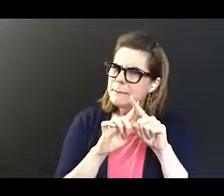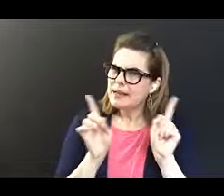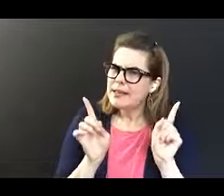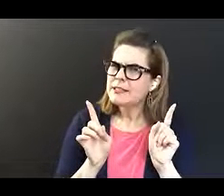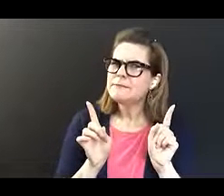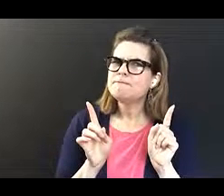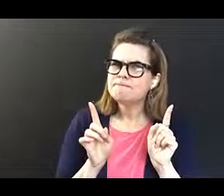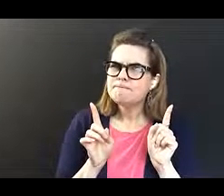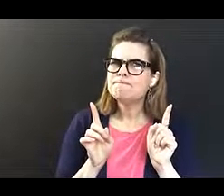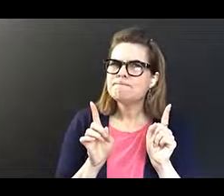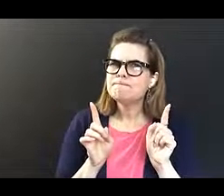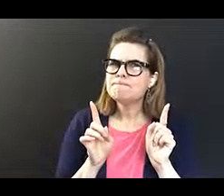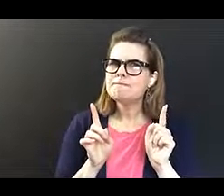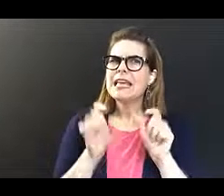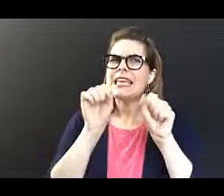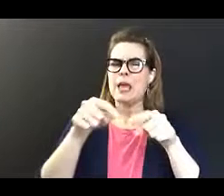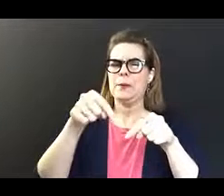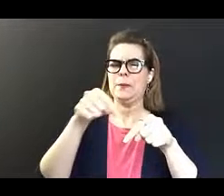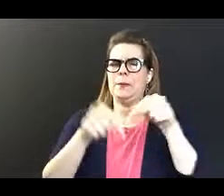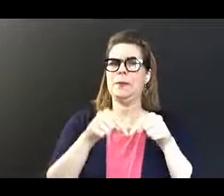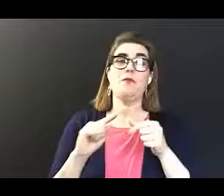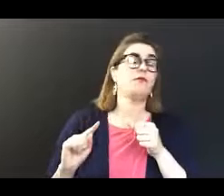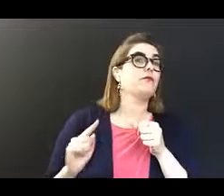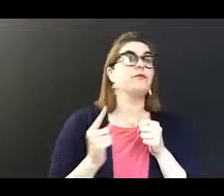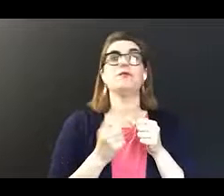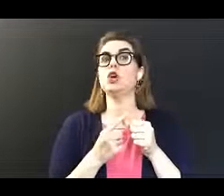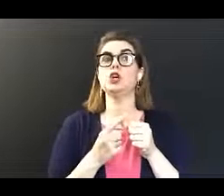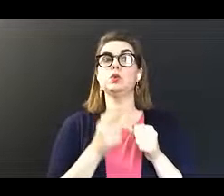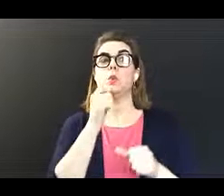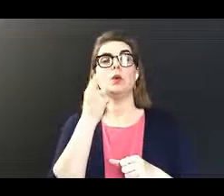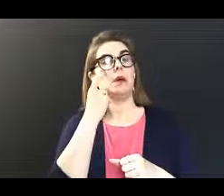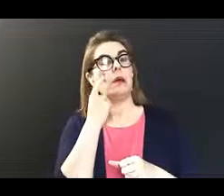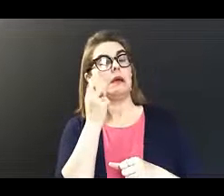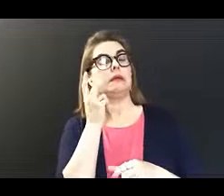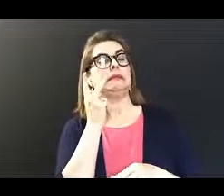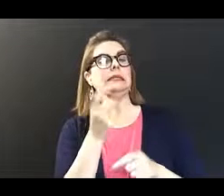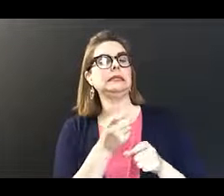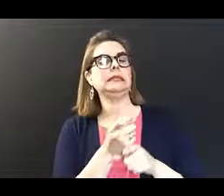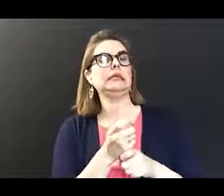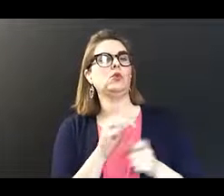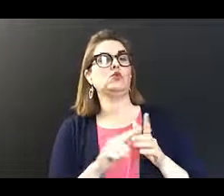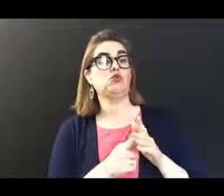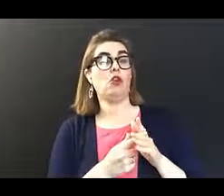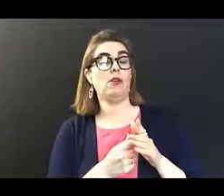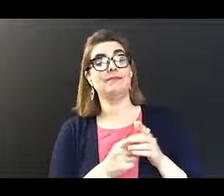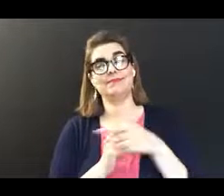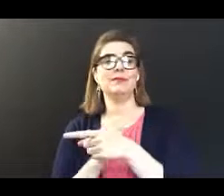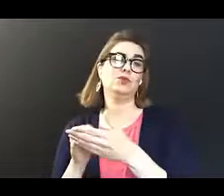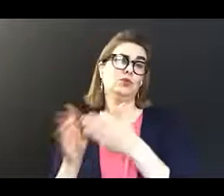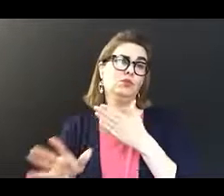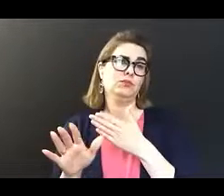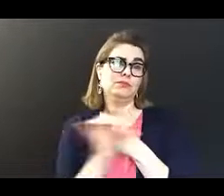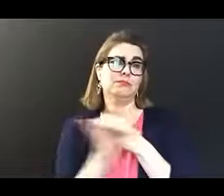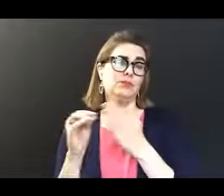sees it first and who witnesses it first. And that's 99% of the time, that's going to be the students themselves. Oftentimes we don't hear